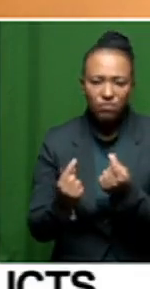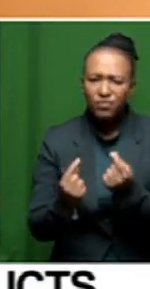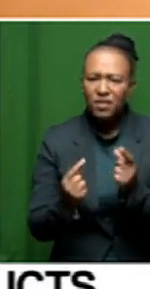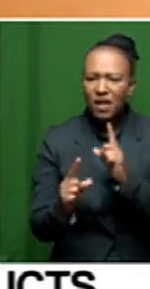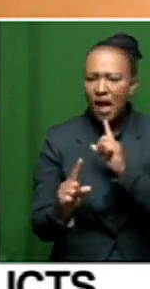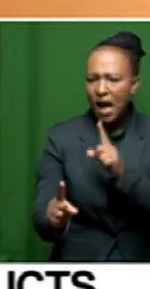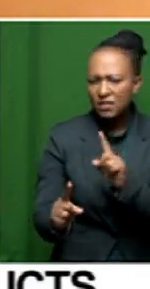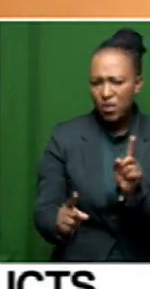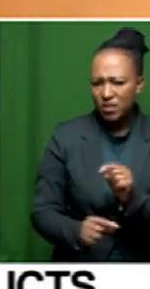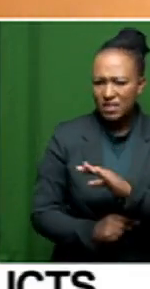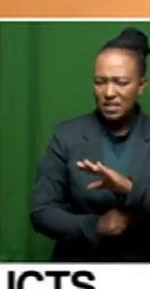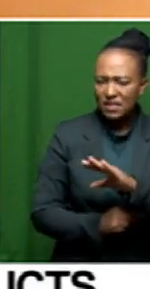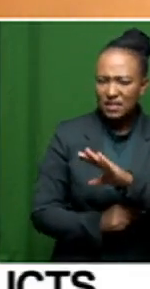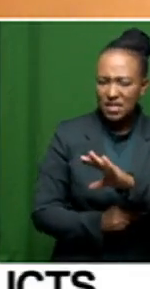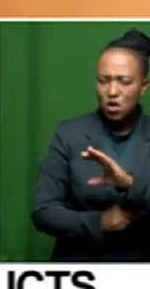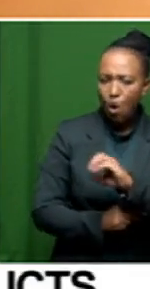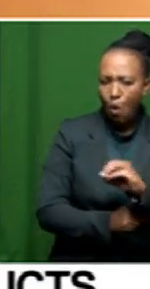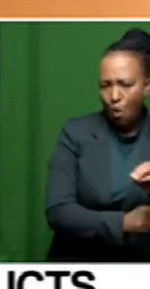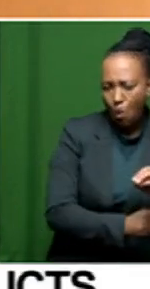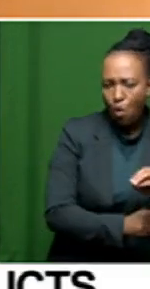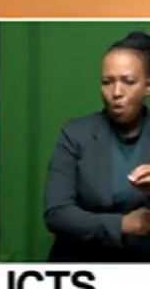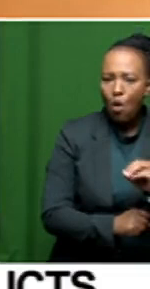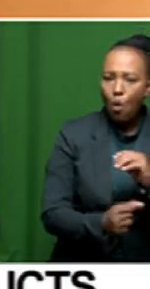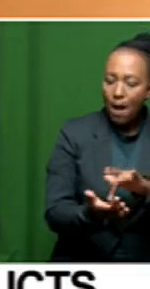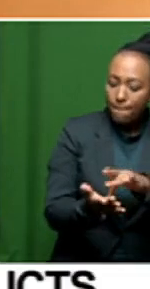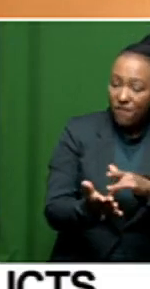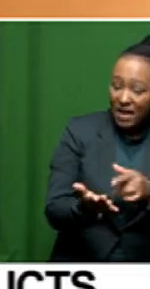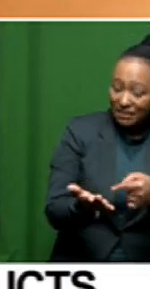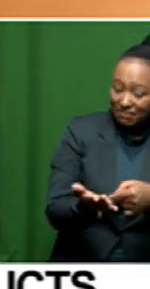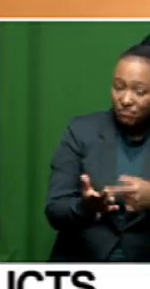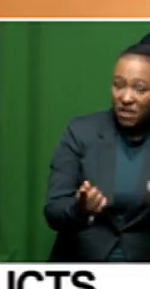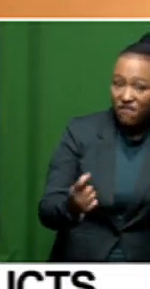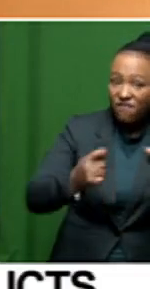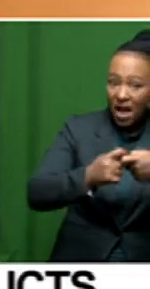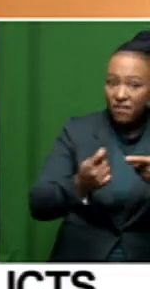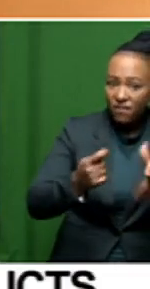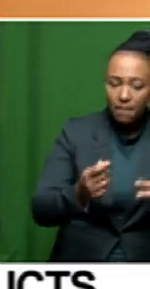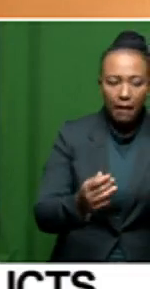the answer from the CEO as to why funded posts have not been filled?